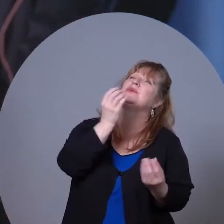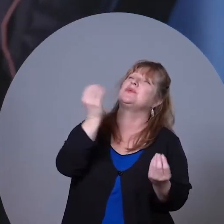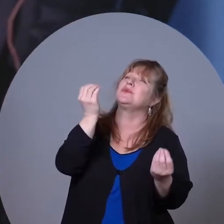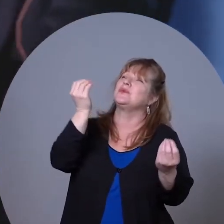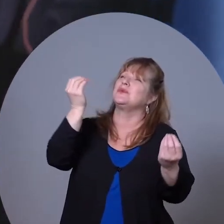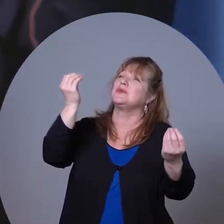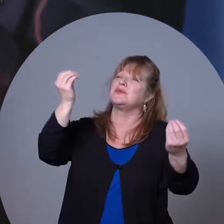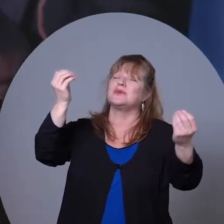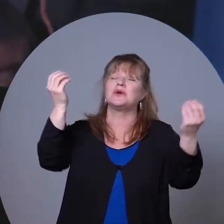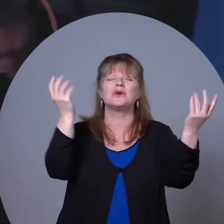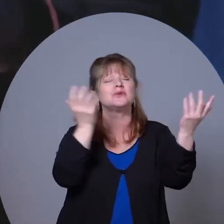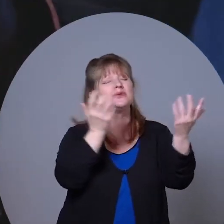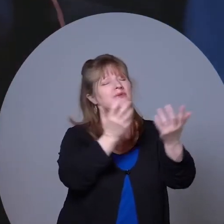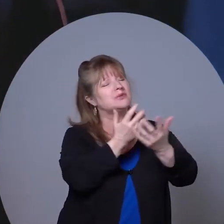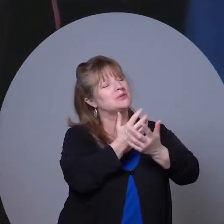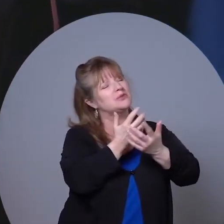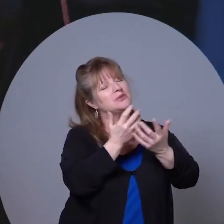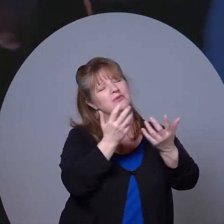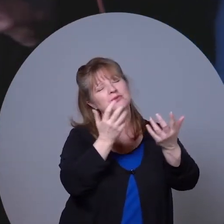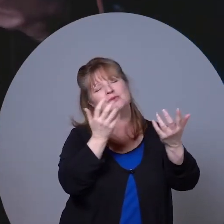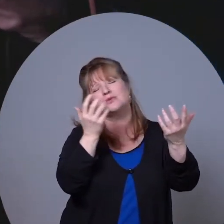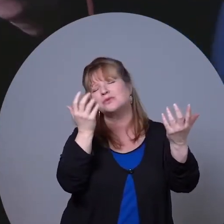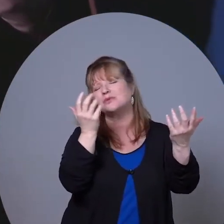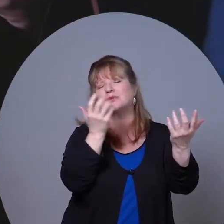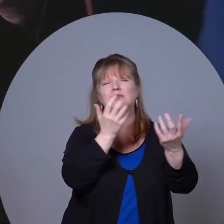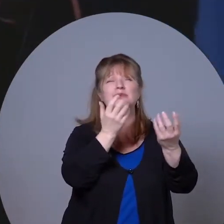Ooh, ooh,